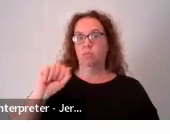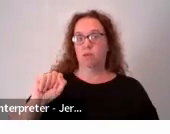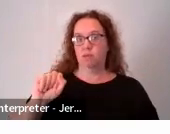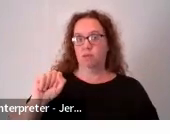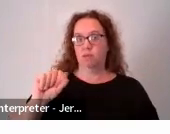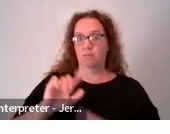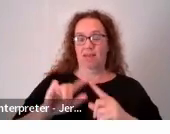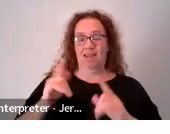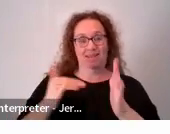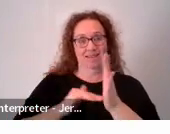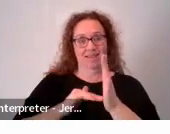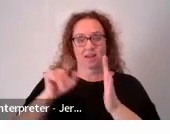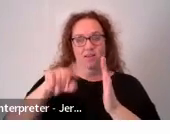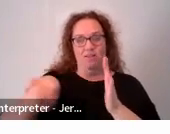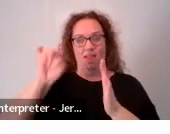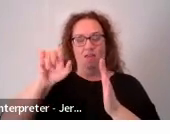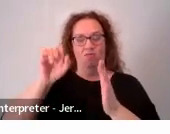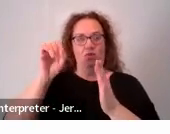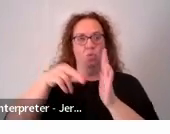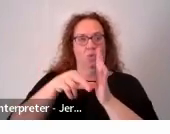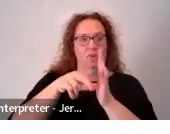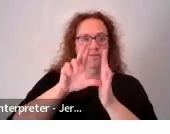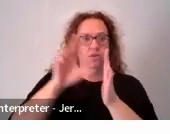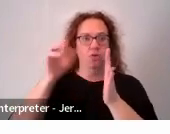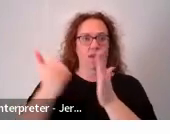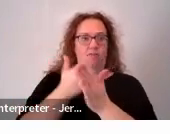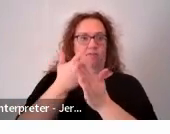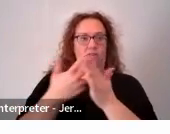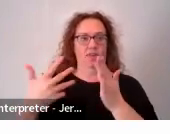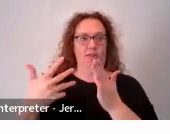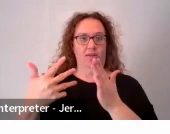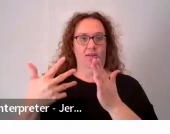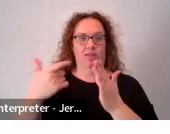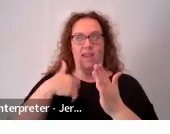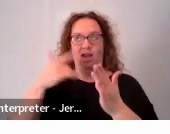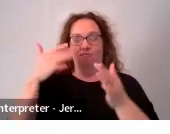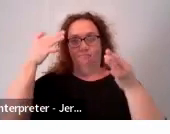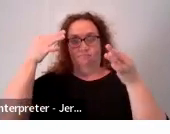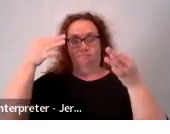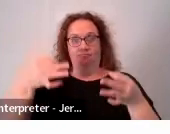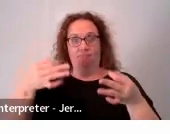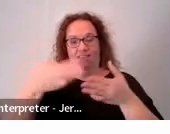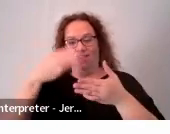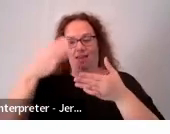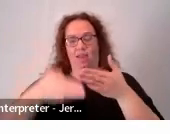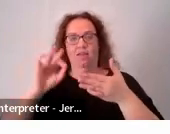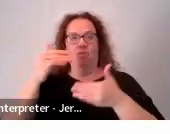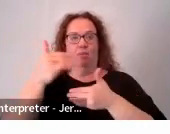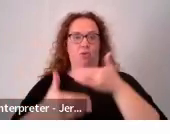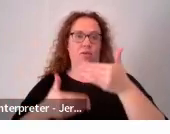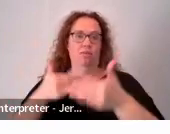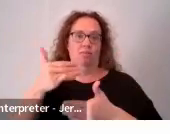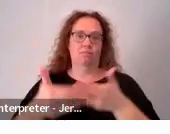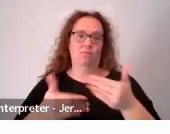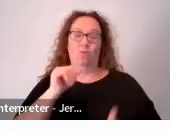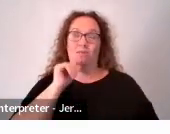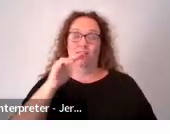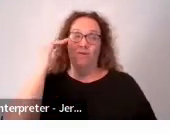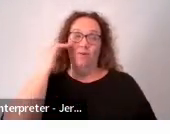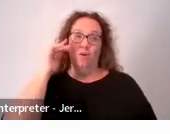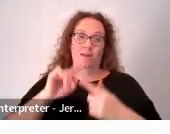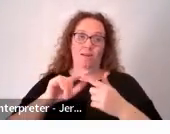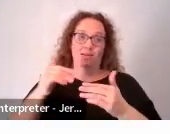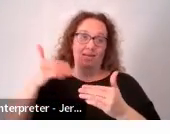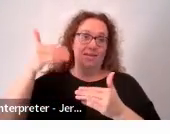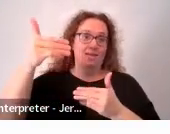like I said, they have to review everything and they have sort of ultimate say at the very end of the process. So we won't know really until then